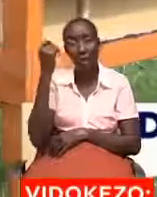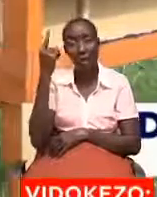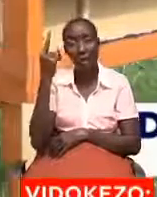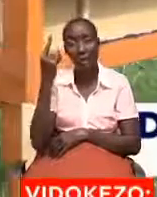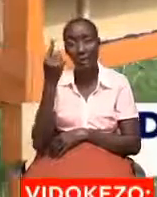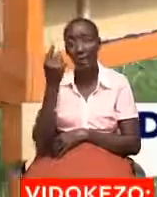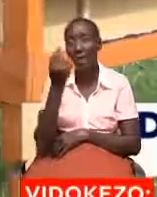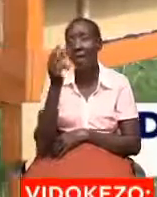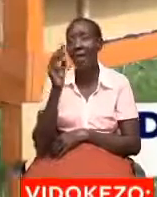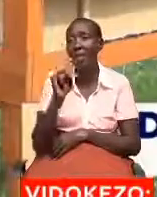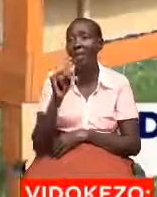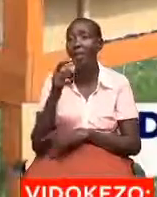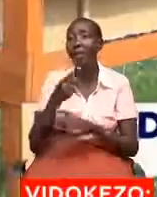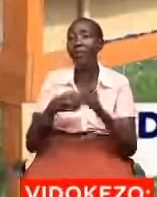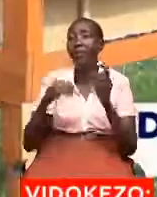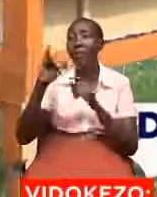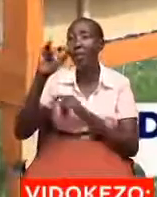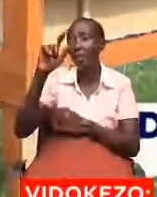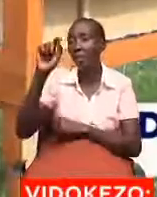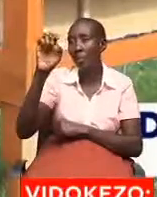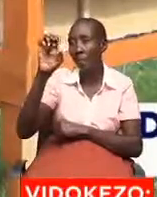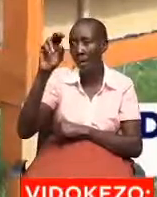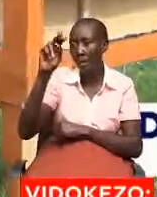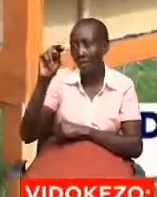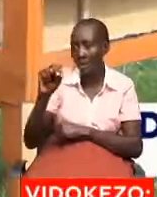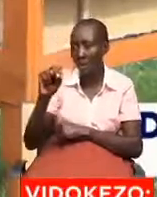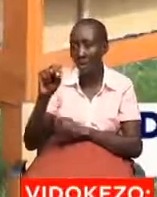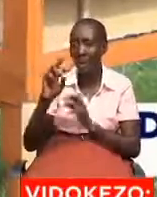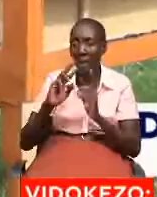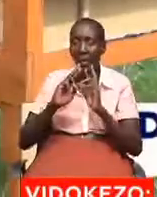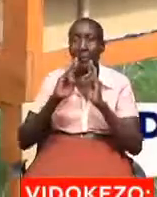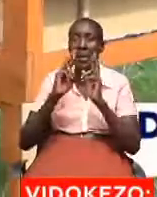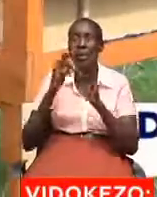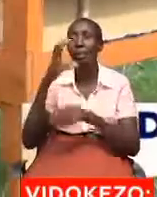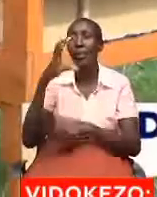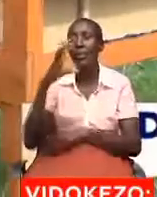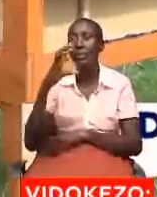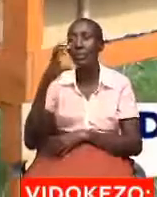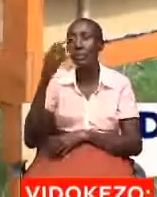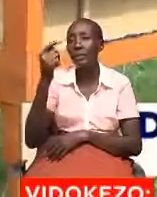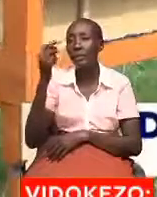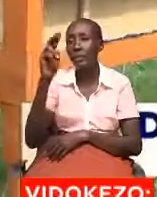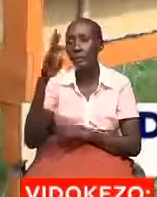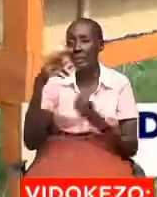Kutoka mji wa Iten, County ya Elgeyo Marakwet, mimi ni Calvin Chitwa.